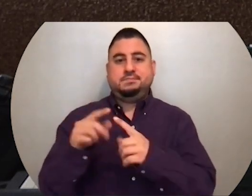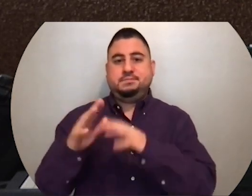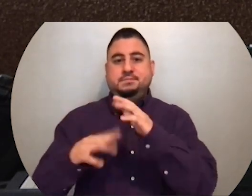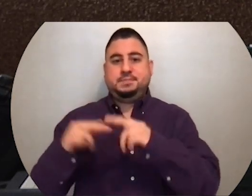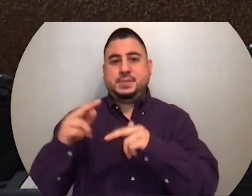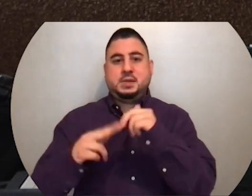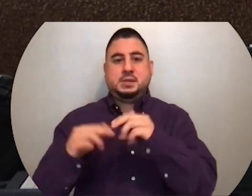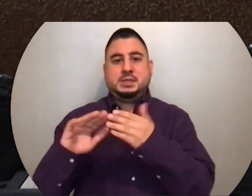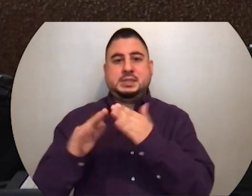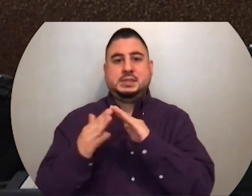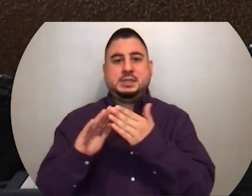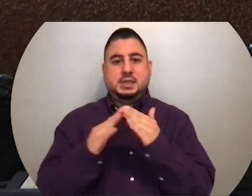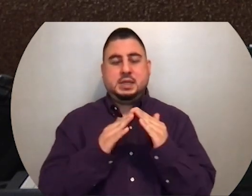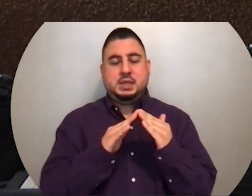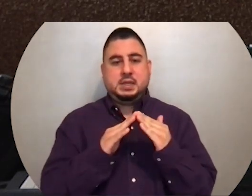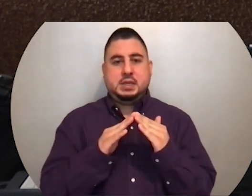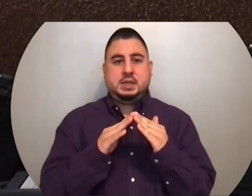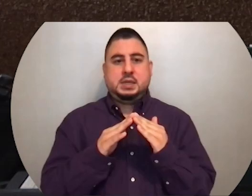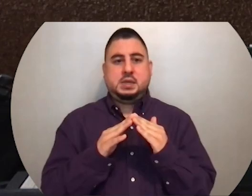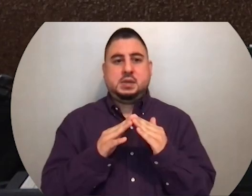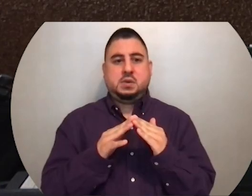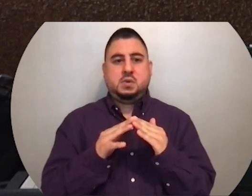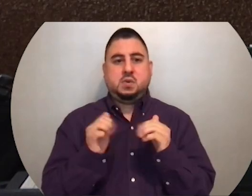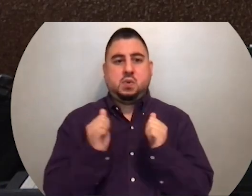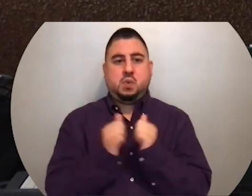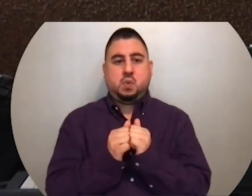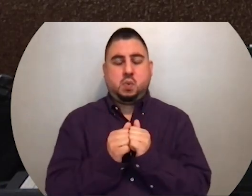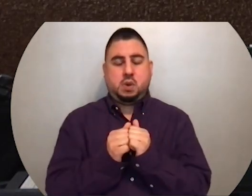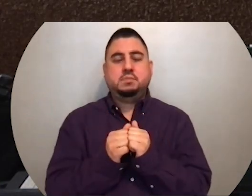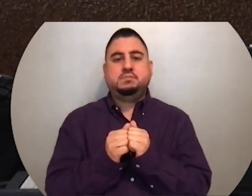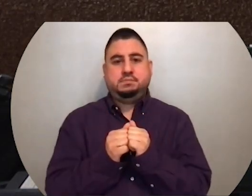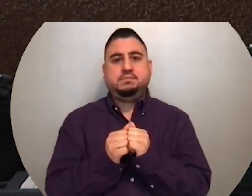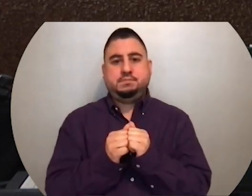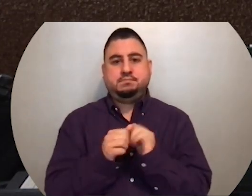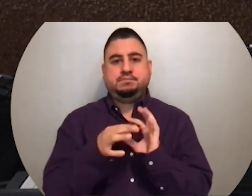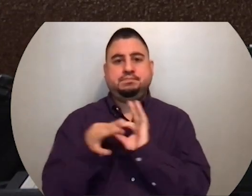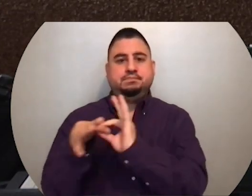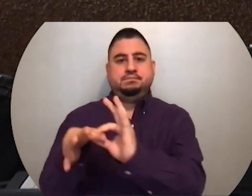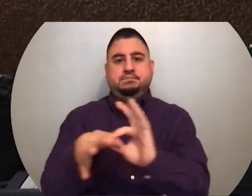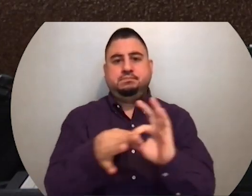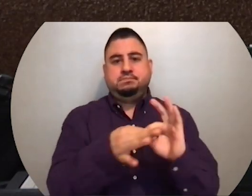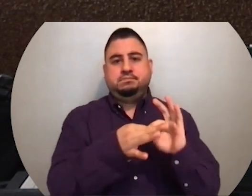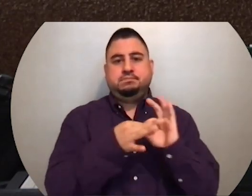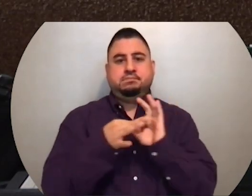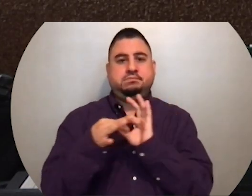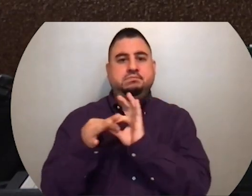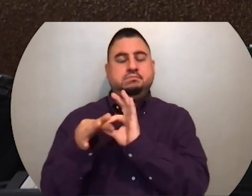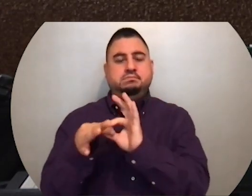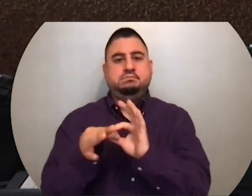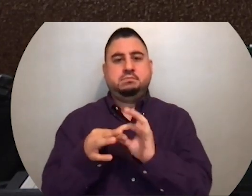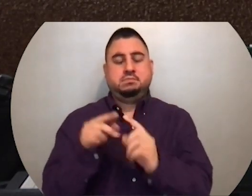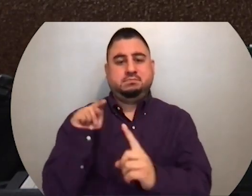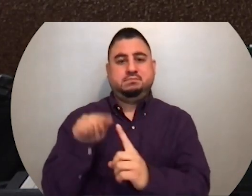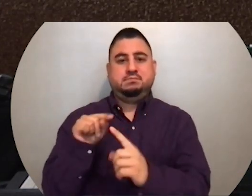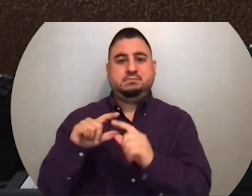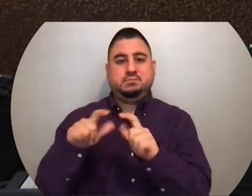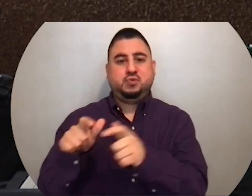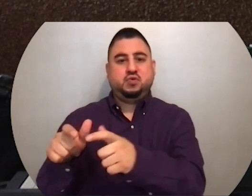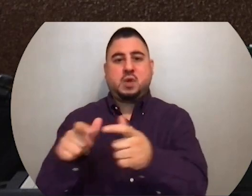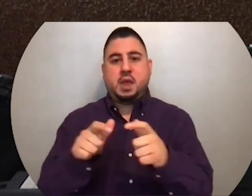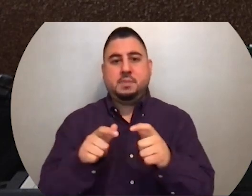a city with compact unity. To it the tribes